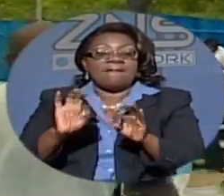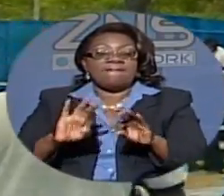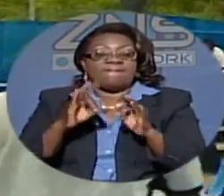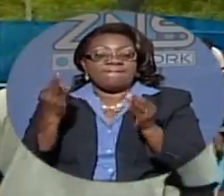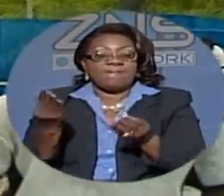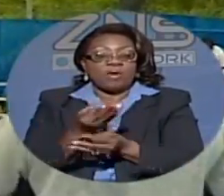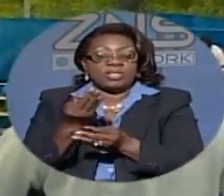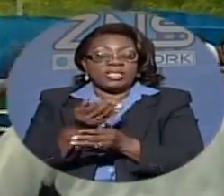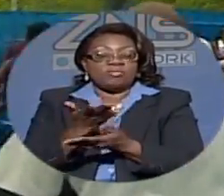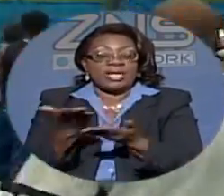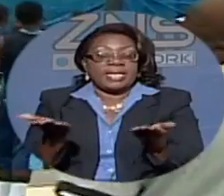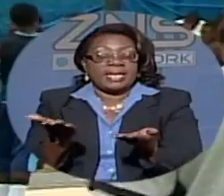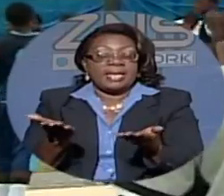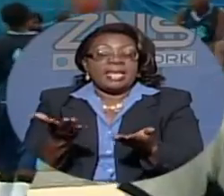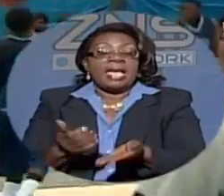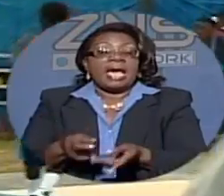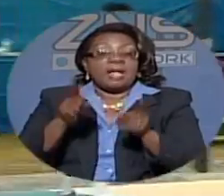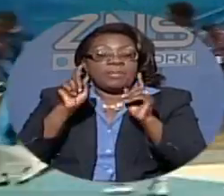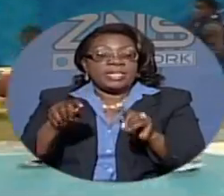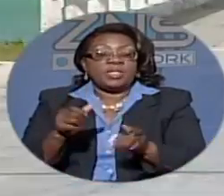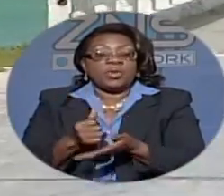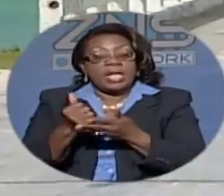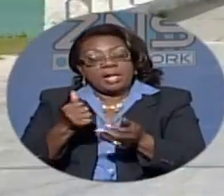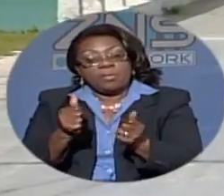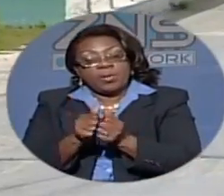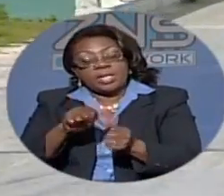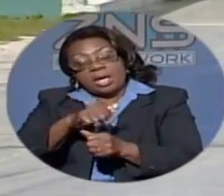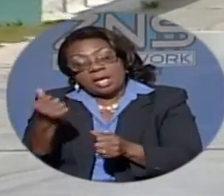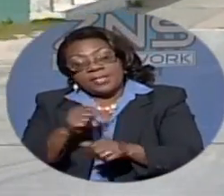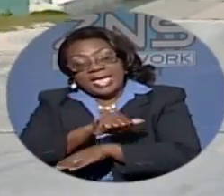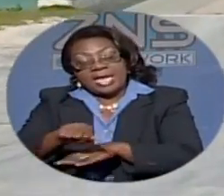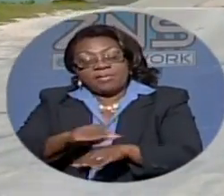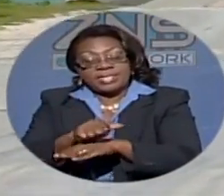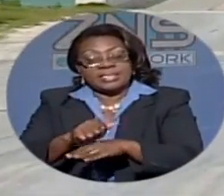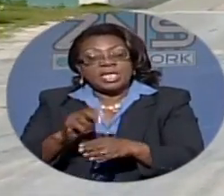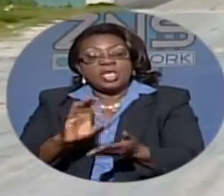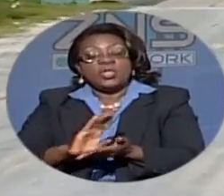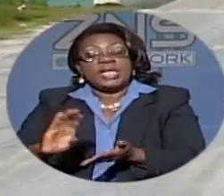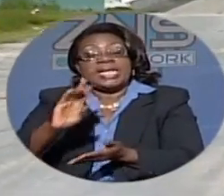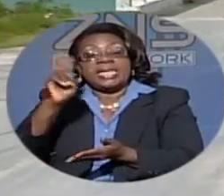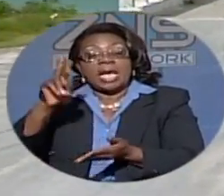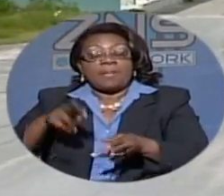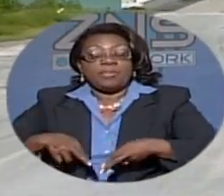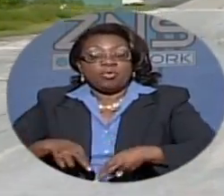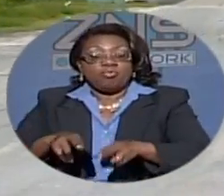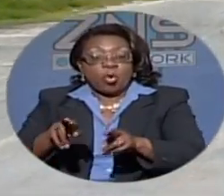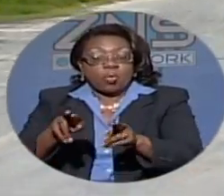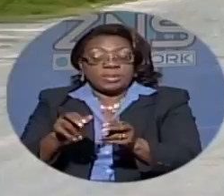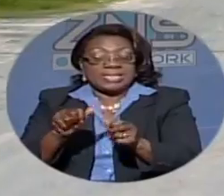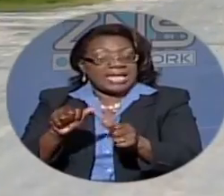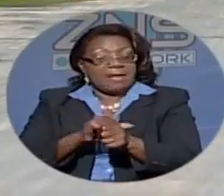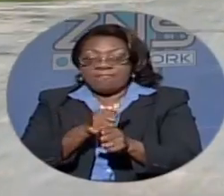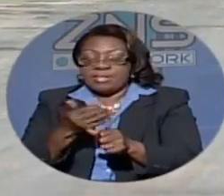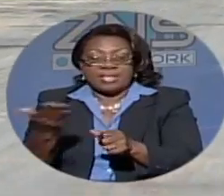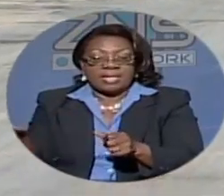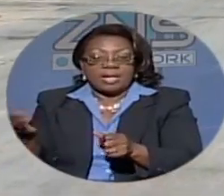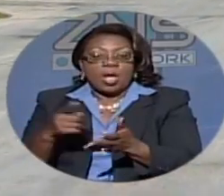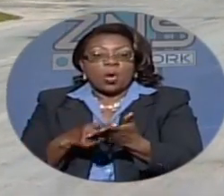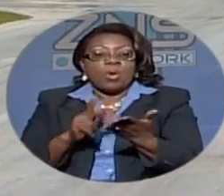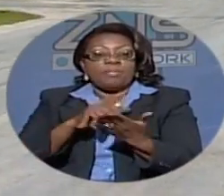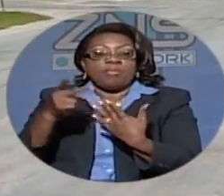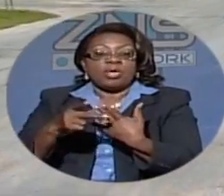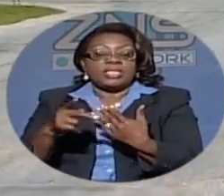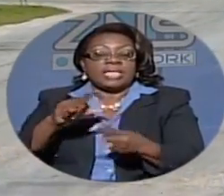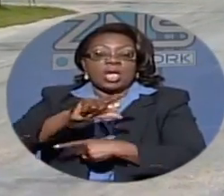help with other areas and to fix the to clean up the road and everything, Brother Julian. What projects